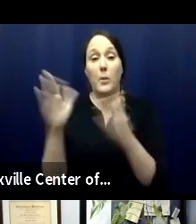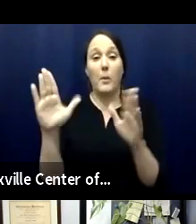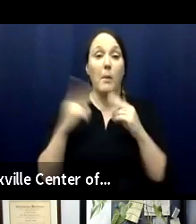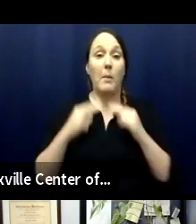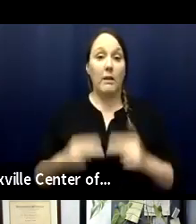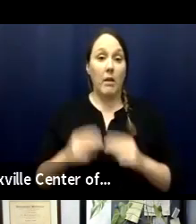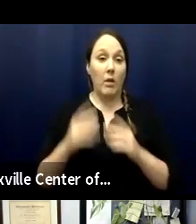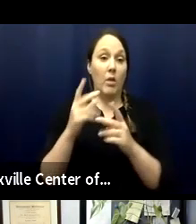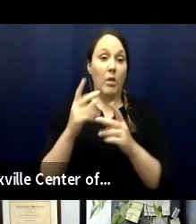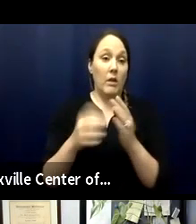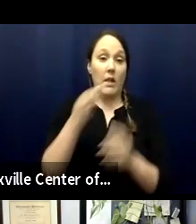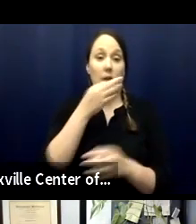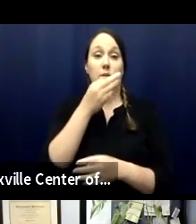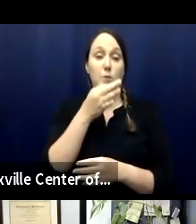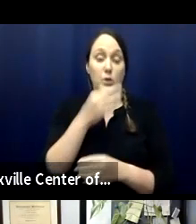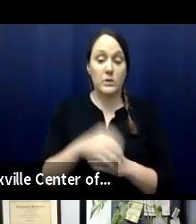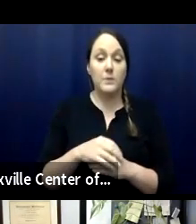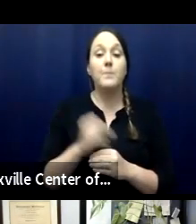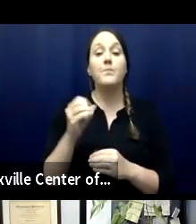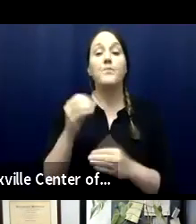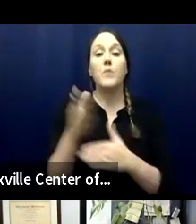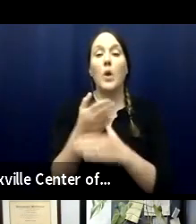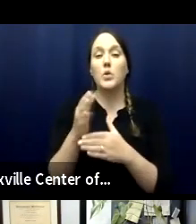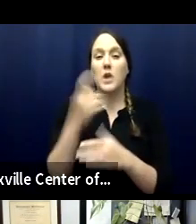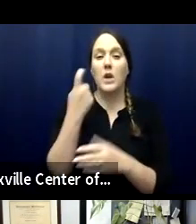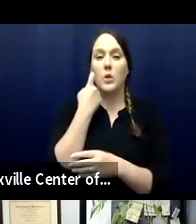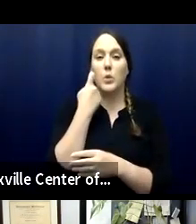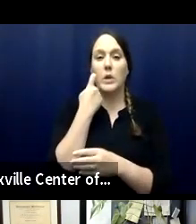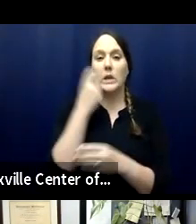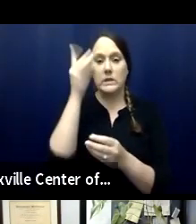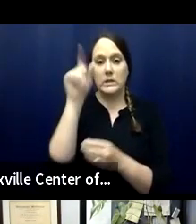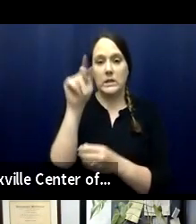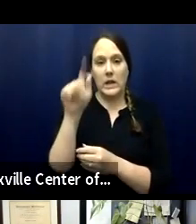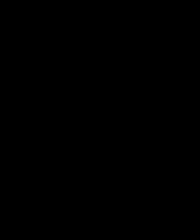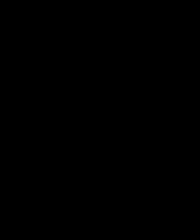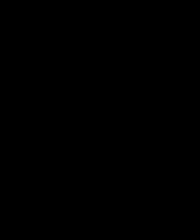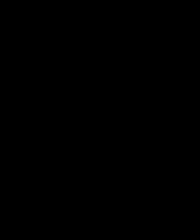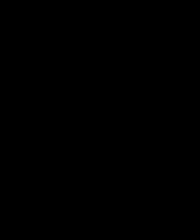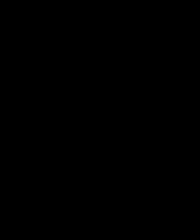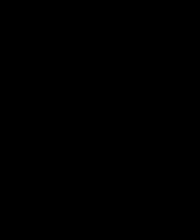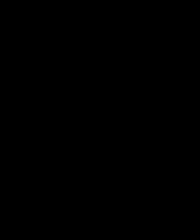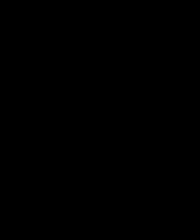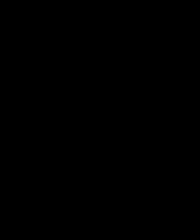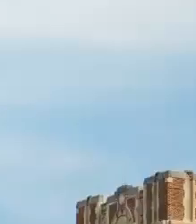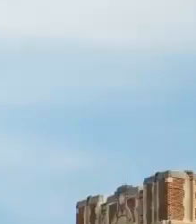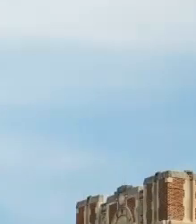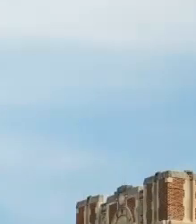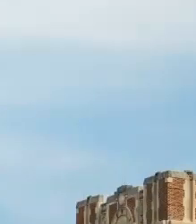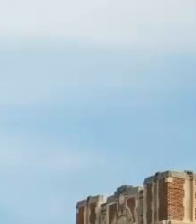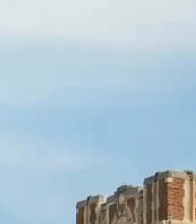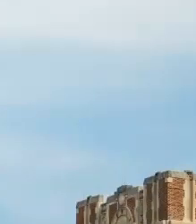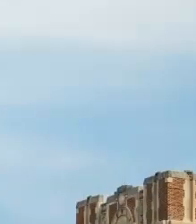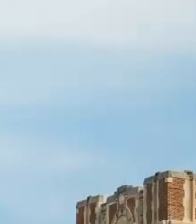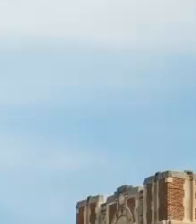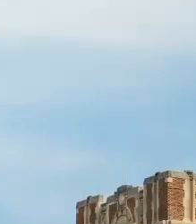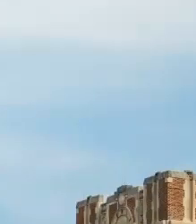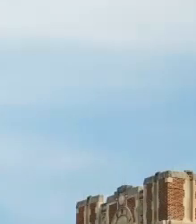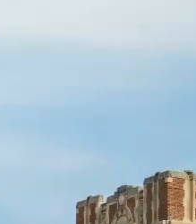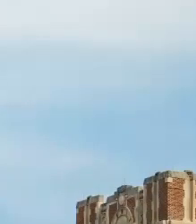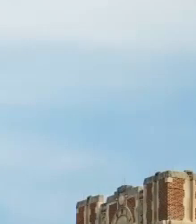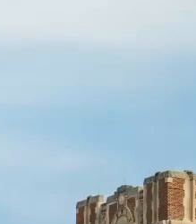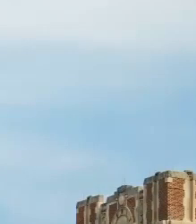So I want to share with you the latest data as of today, and then I want to talk through how we see that. And I'll